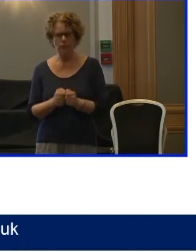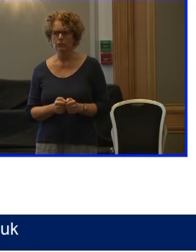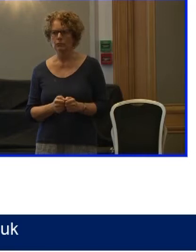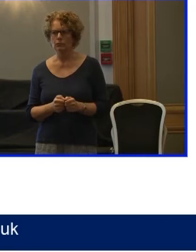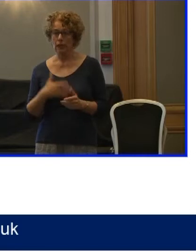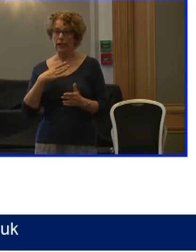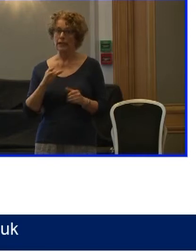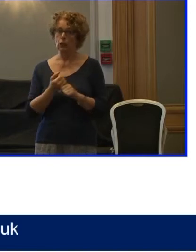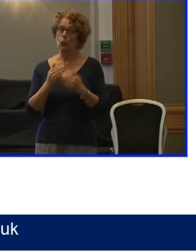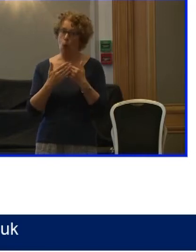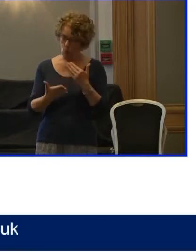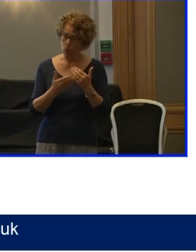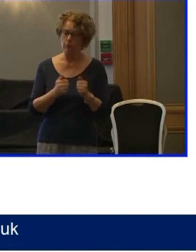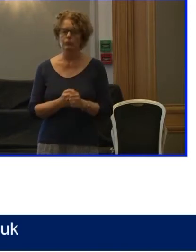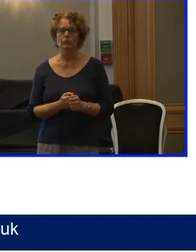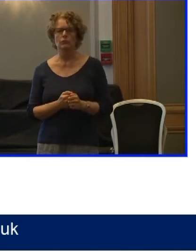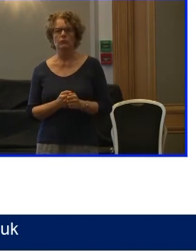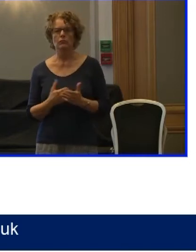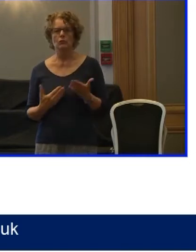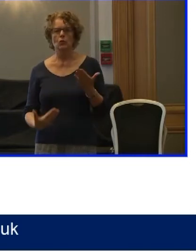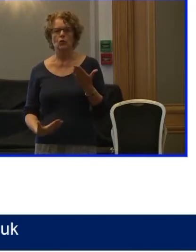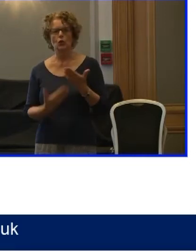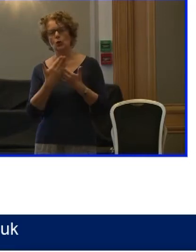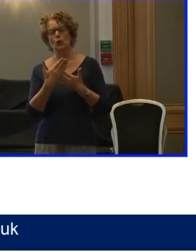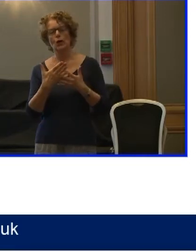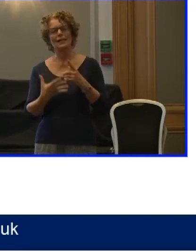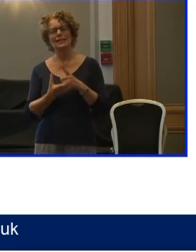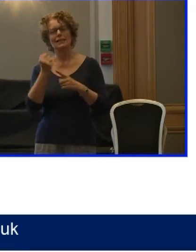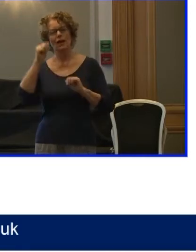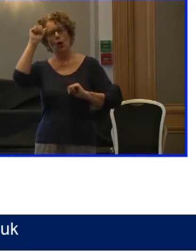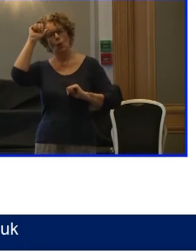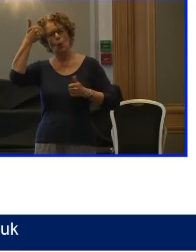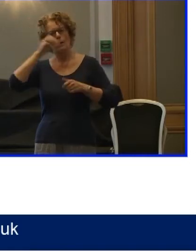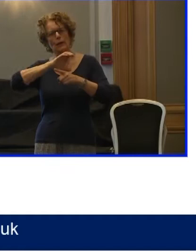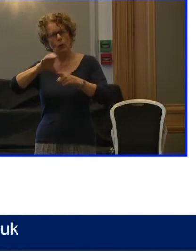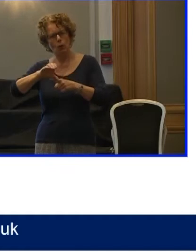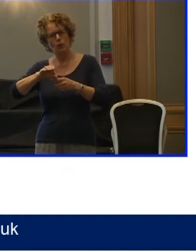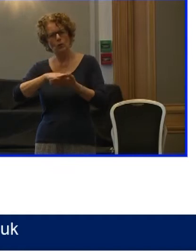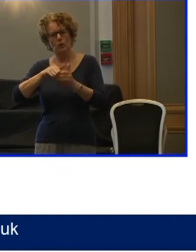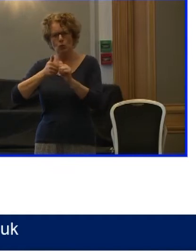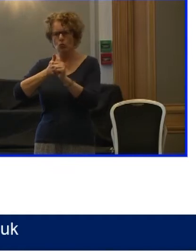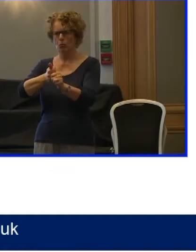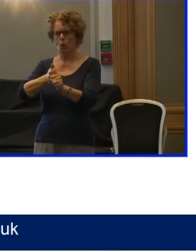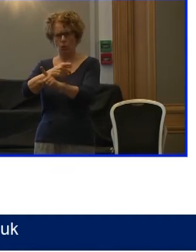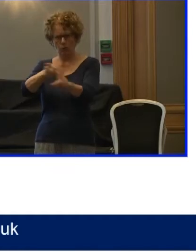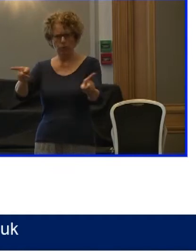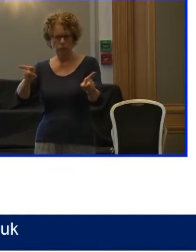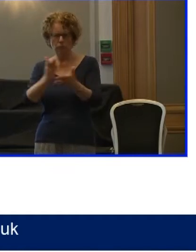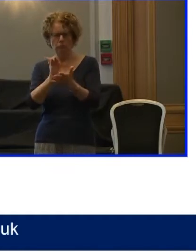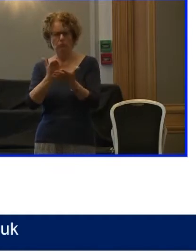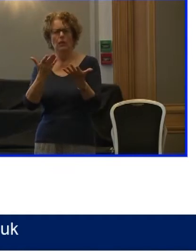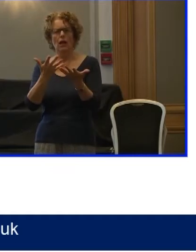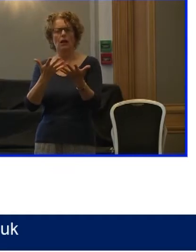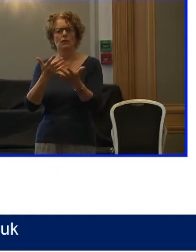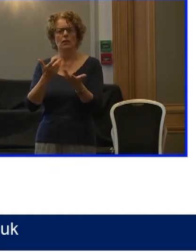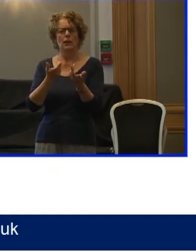to do more. Our new Discover Wellbeing course aims to enable support for our community directly to better